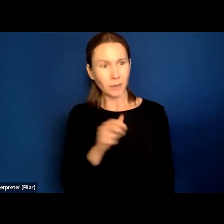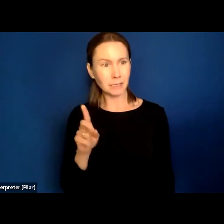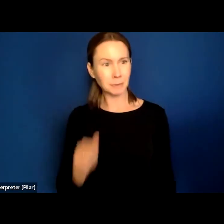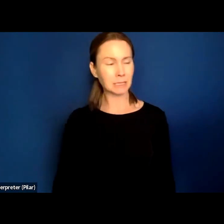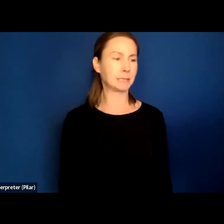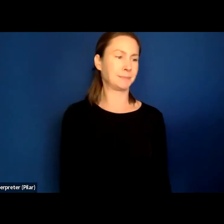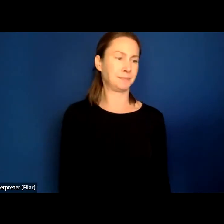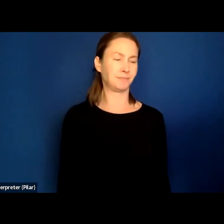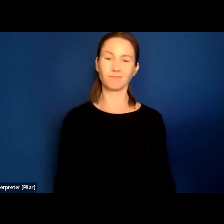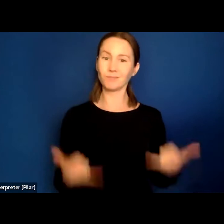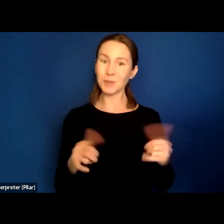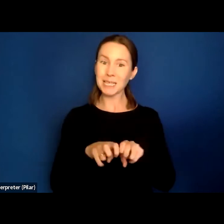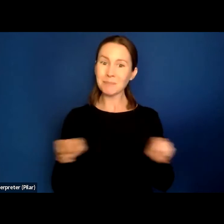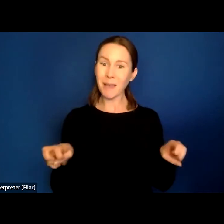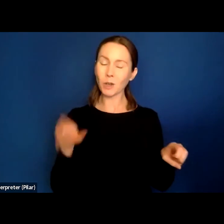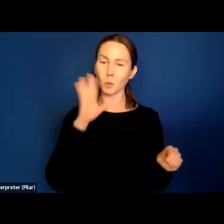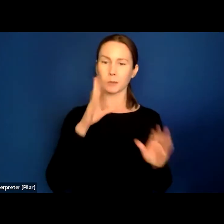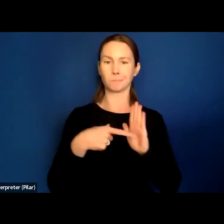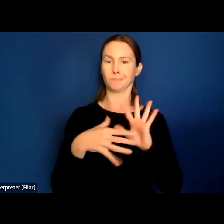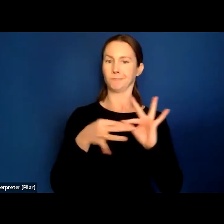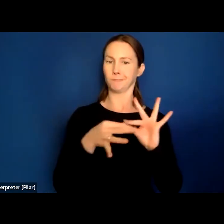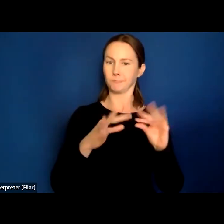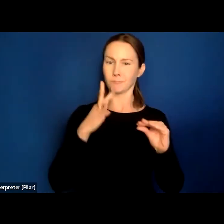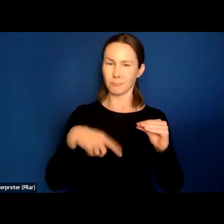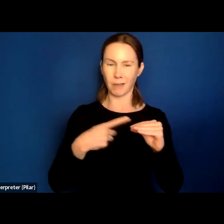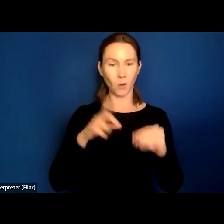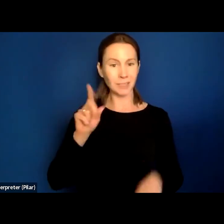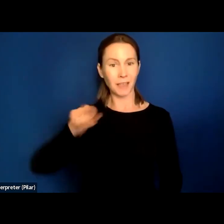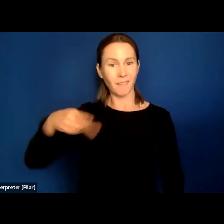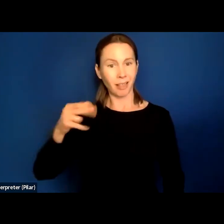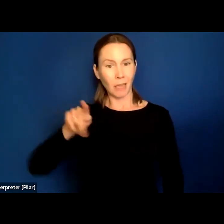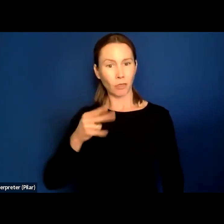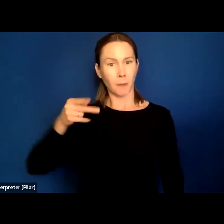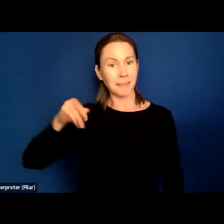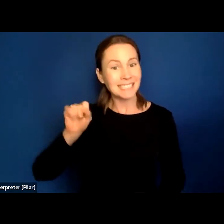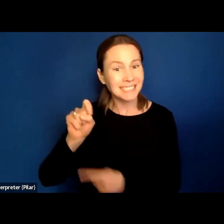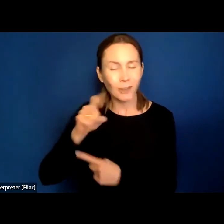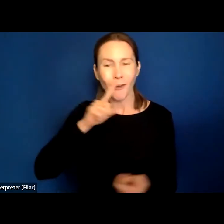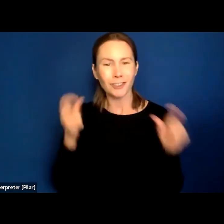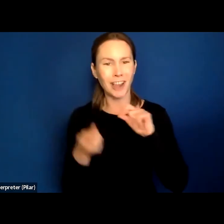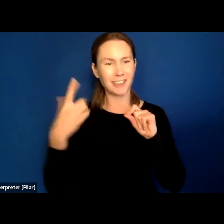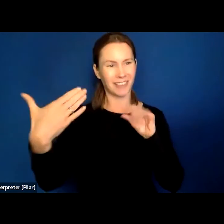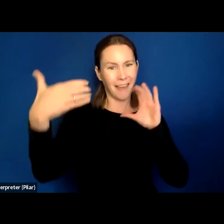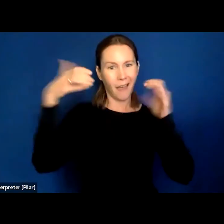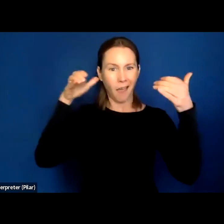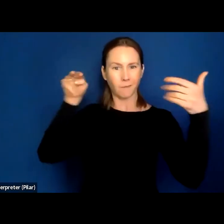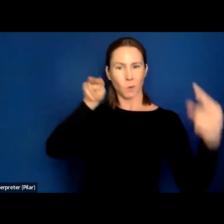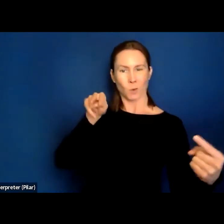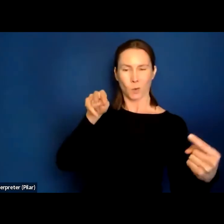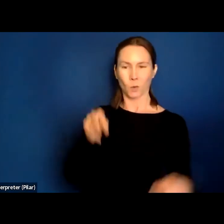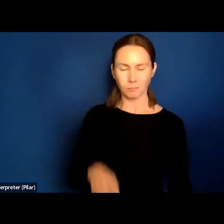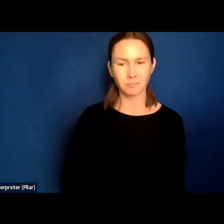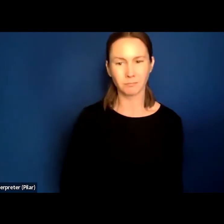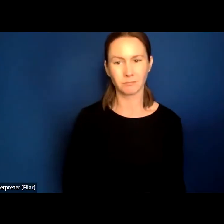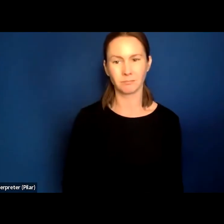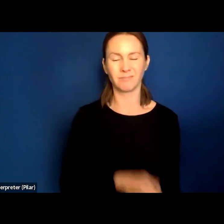Today's panel shows how disability philanthropists are flipping that script in exciting and transformational ways.